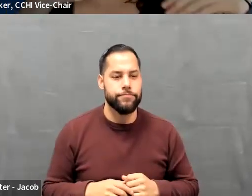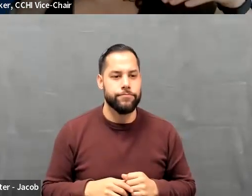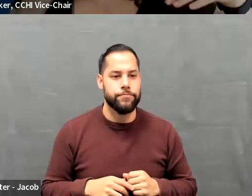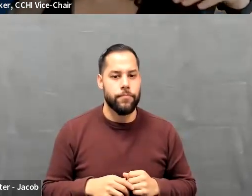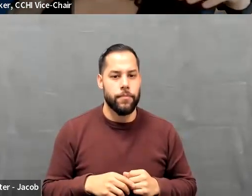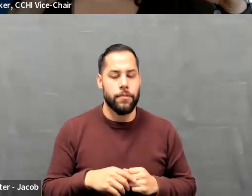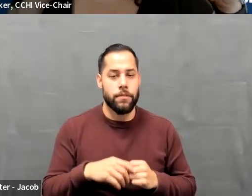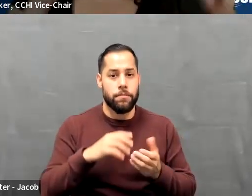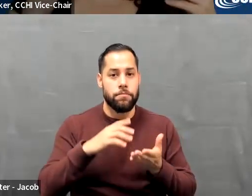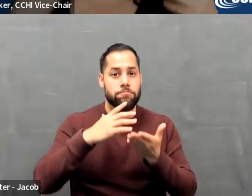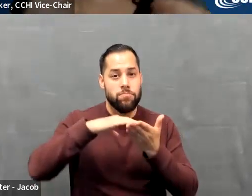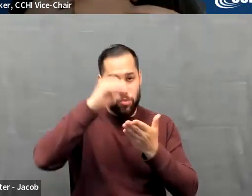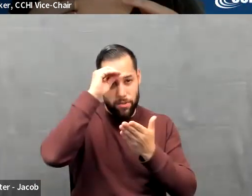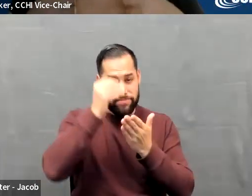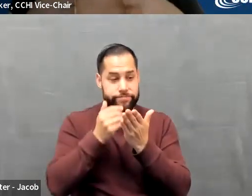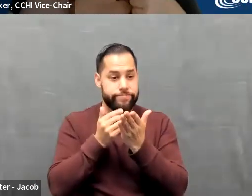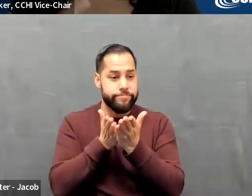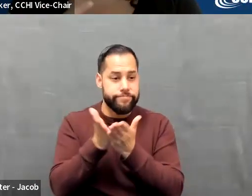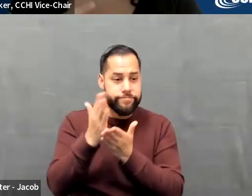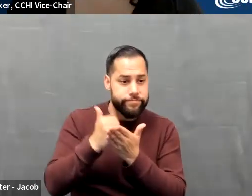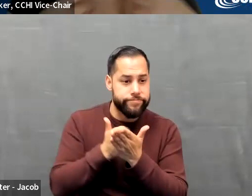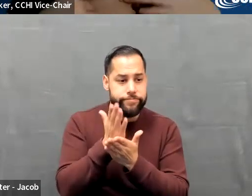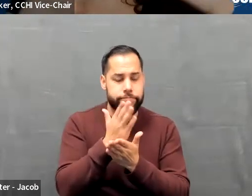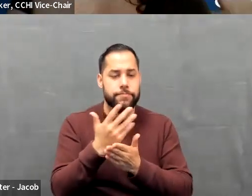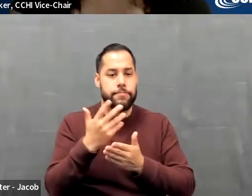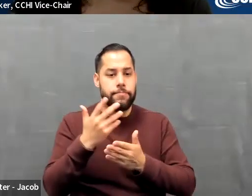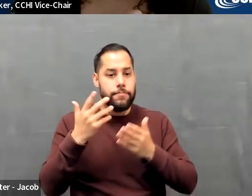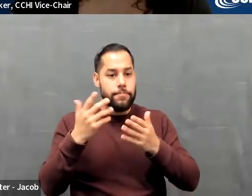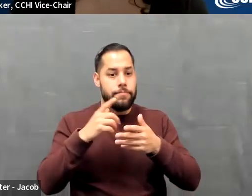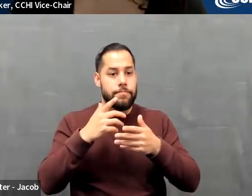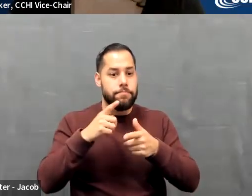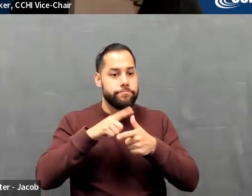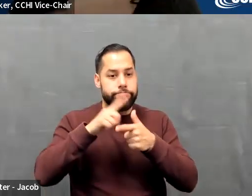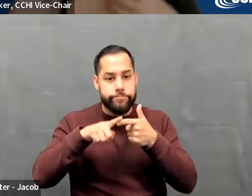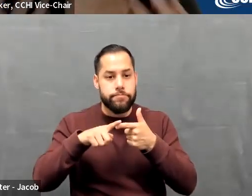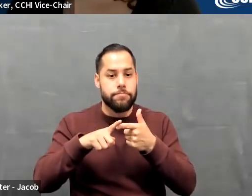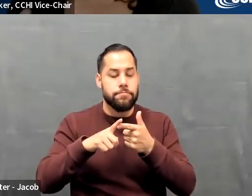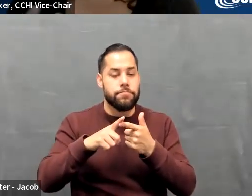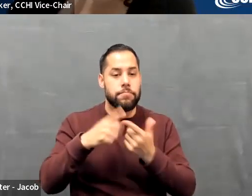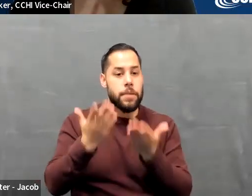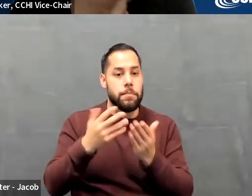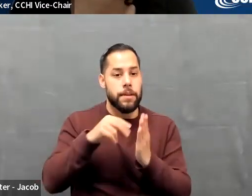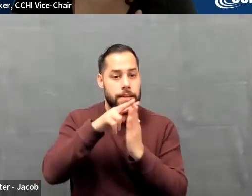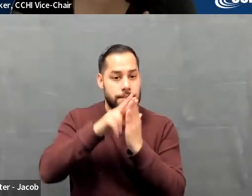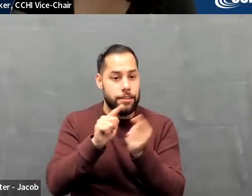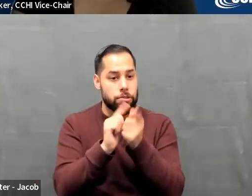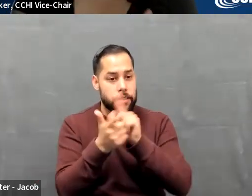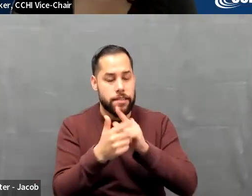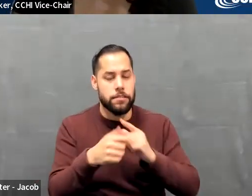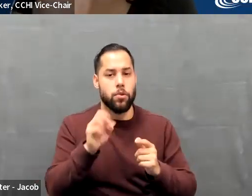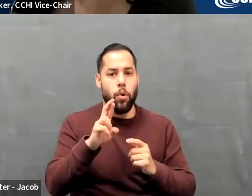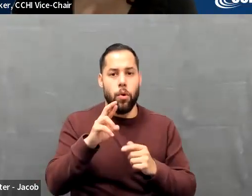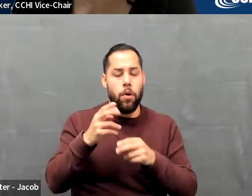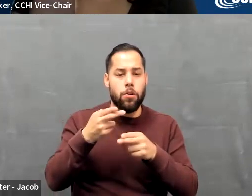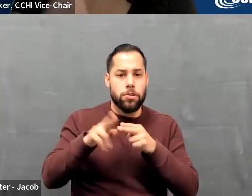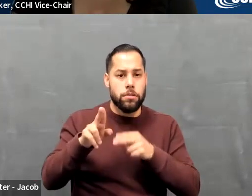Learning it all, followed by an actual maybe site translation or short consecutive exercise, can